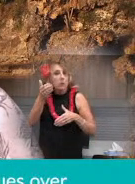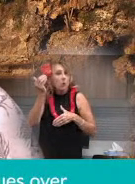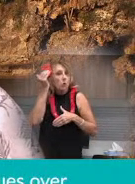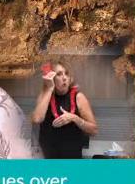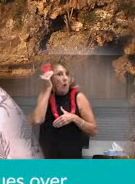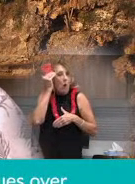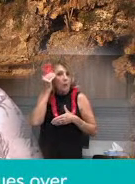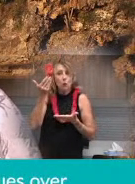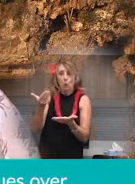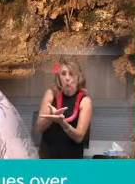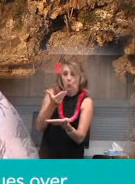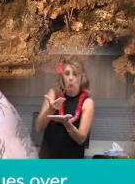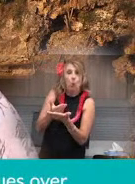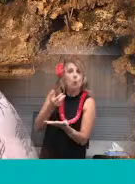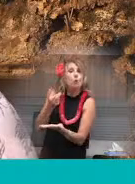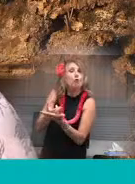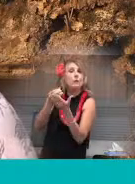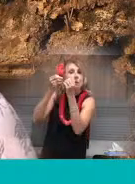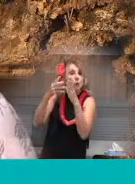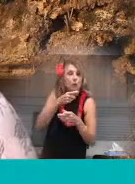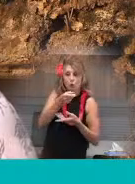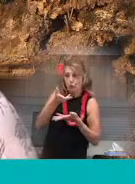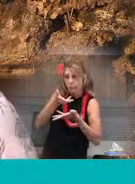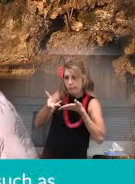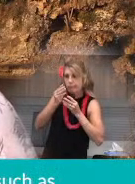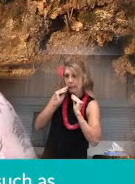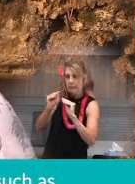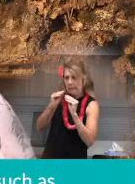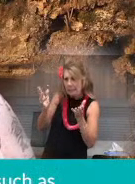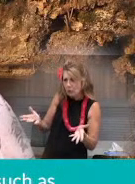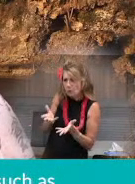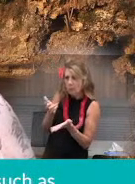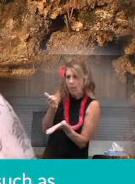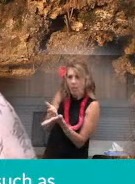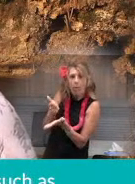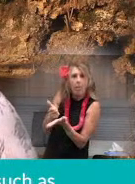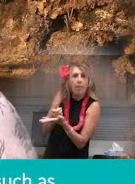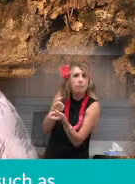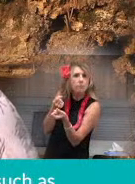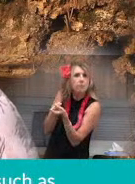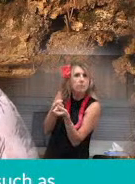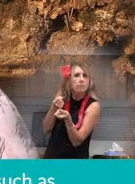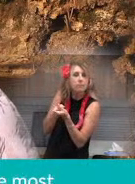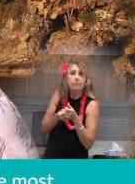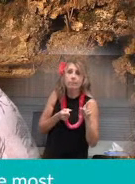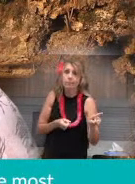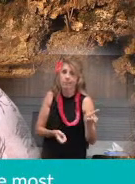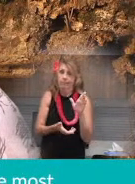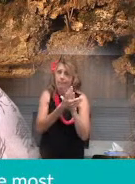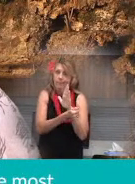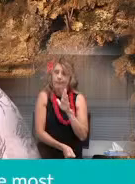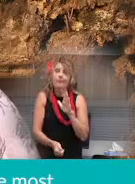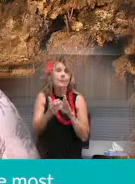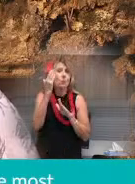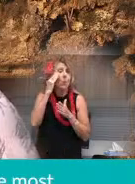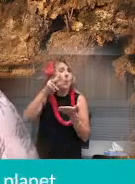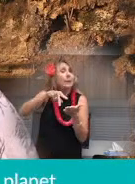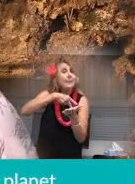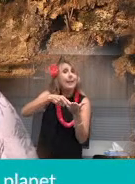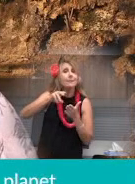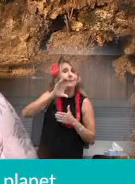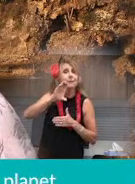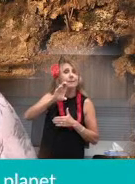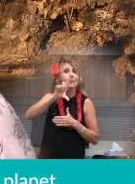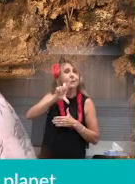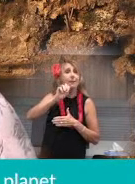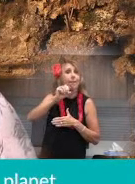mentor to many PRTs and colleagues over the years. Janet has many hidden talents, such as clog dancing and making the most